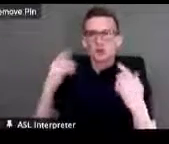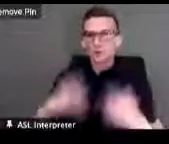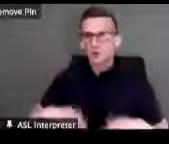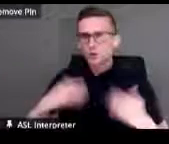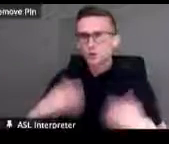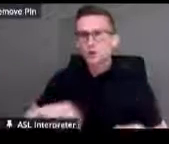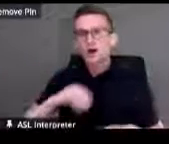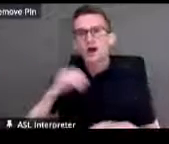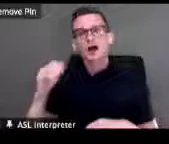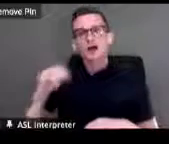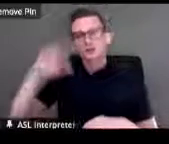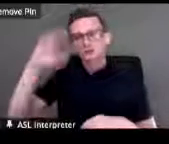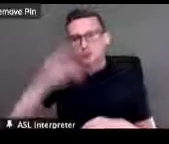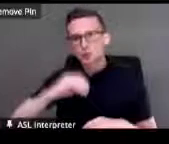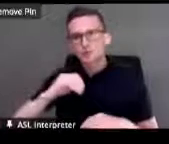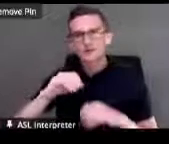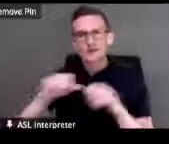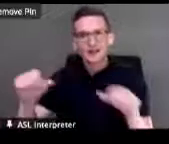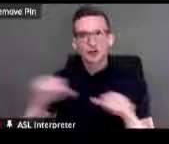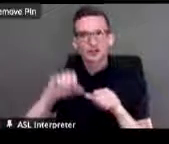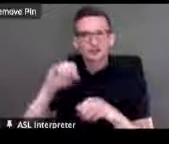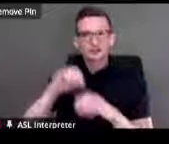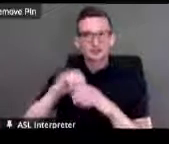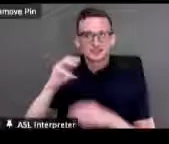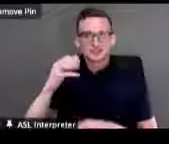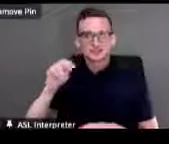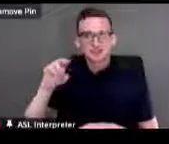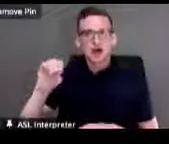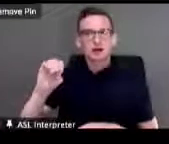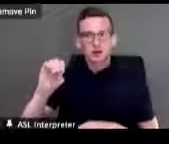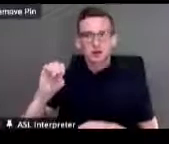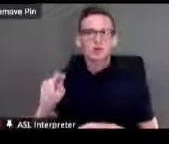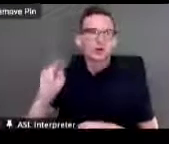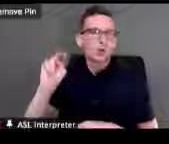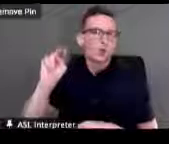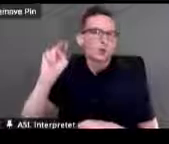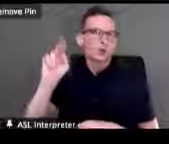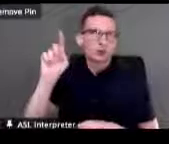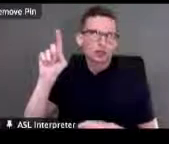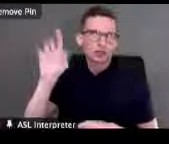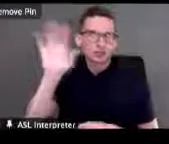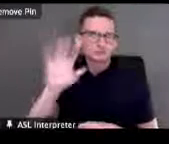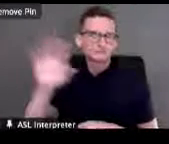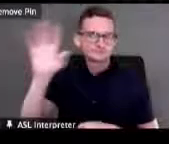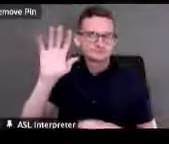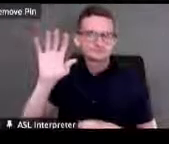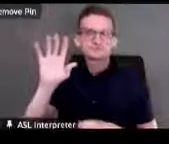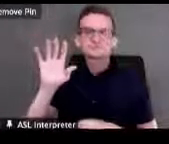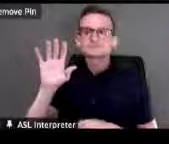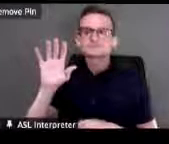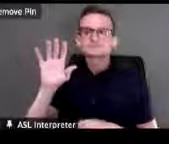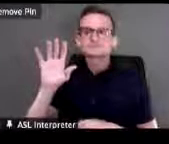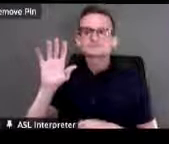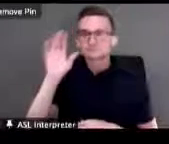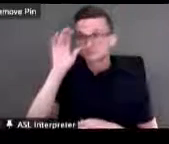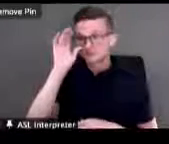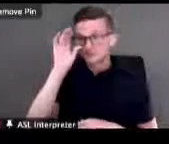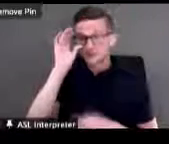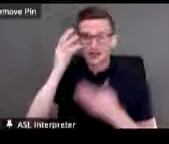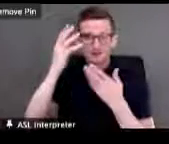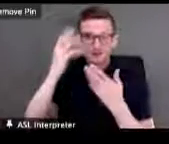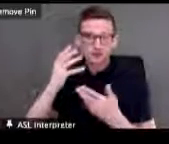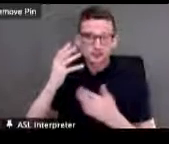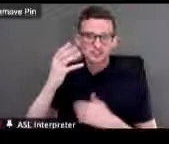through Mono, further north. Unfortunately, far north, that's where that earthquake,